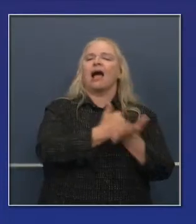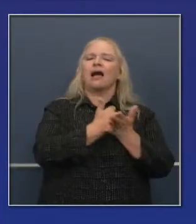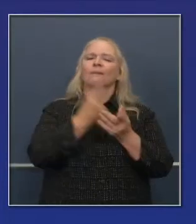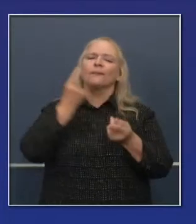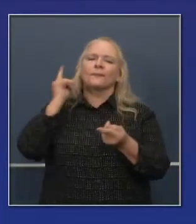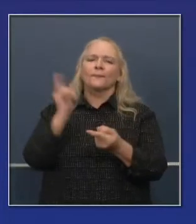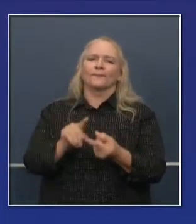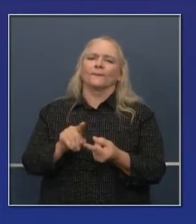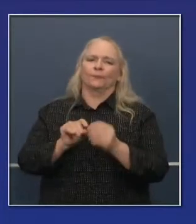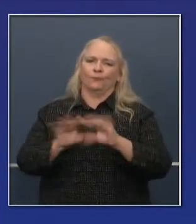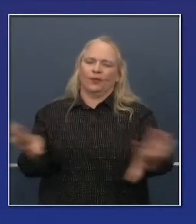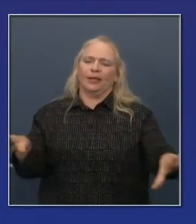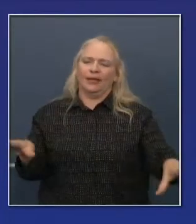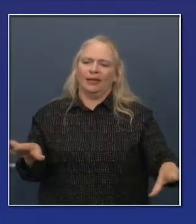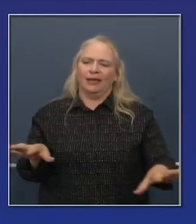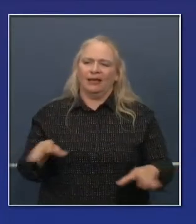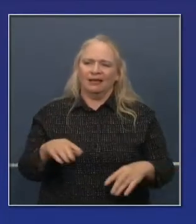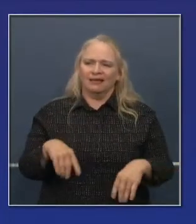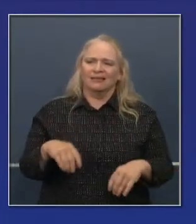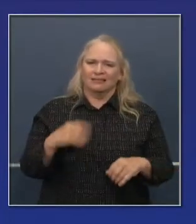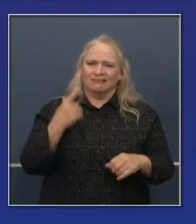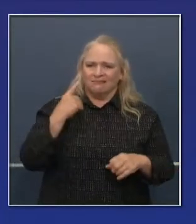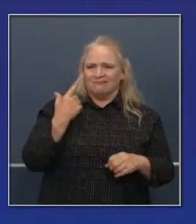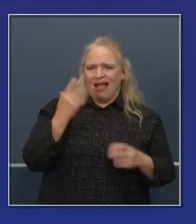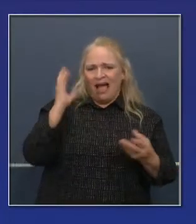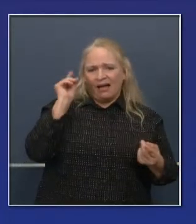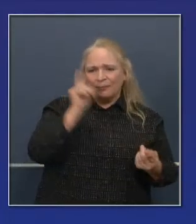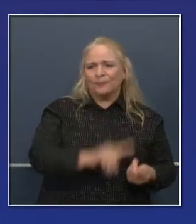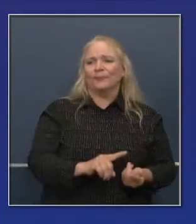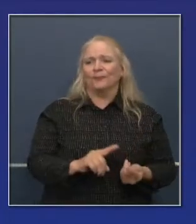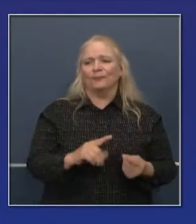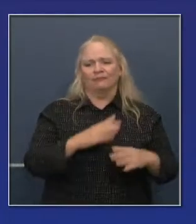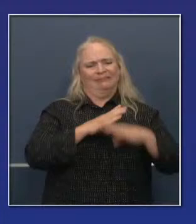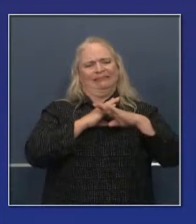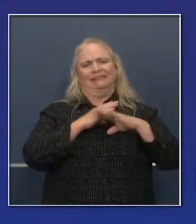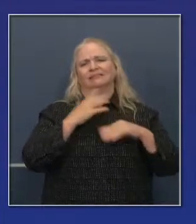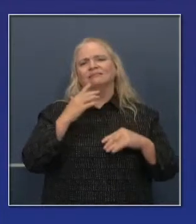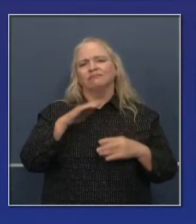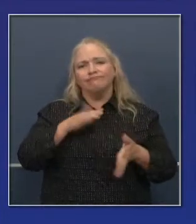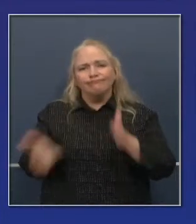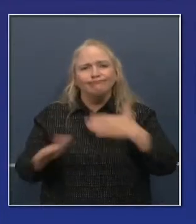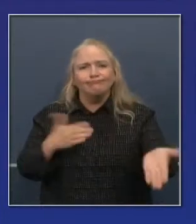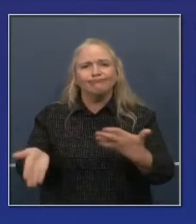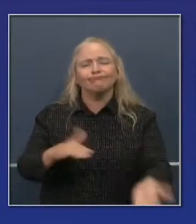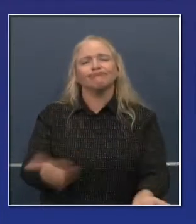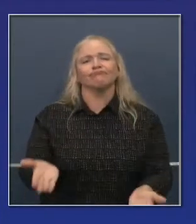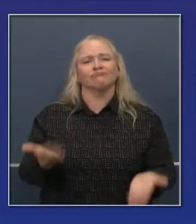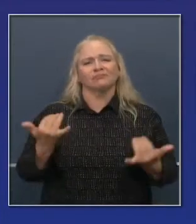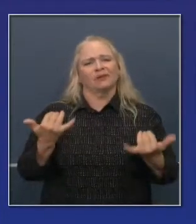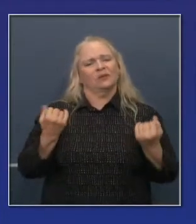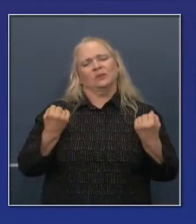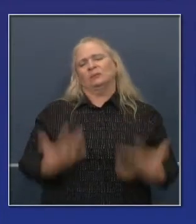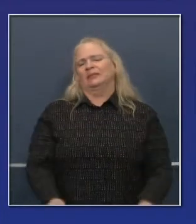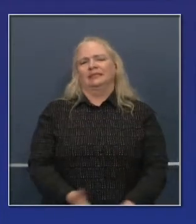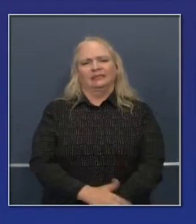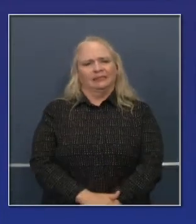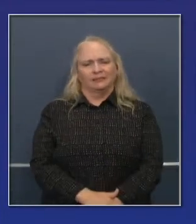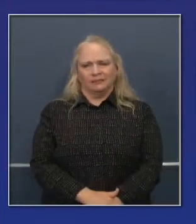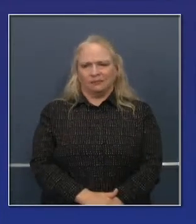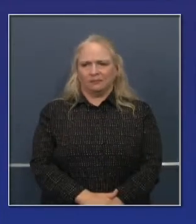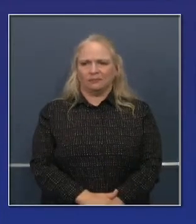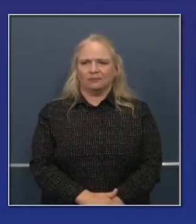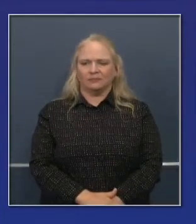this disease. And I'm going to be focusing on socializing that a little bit more by inviting our members of